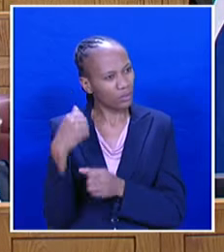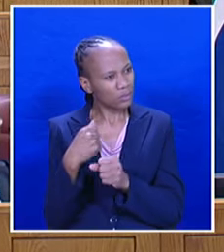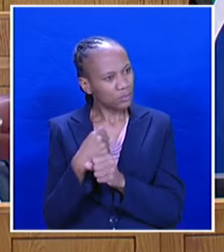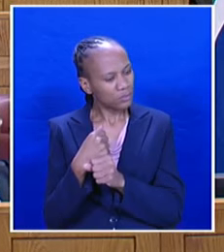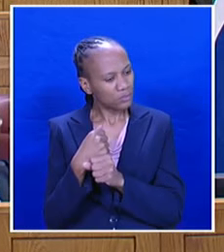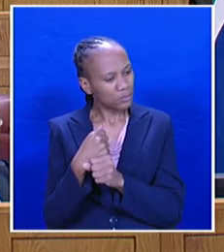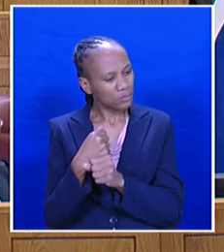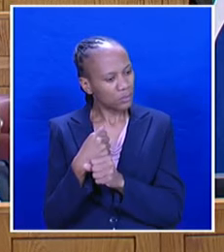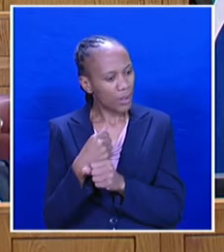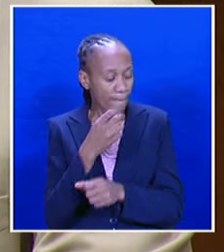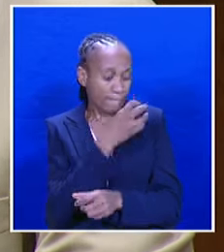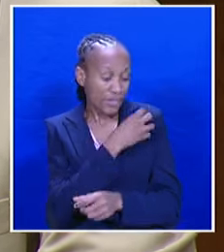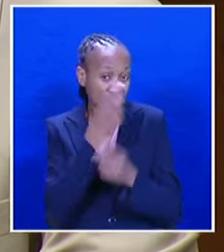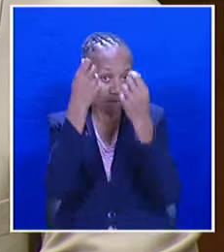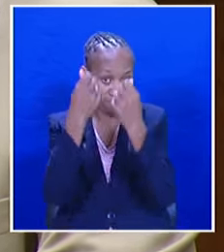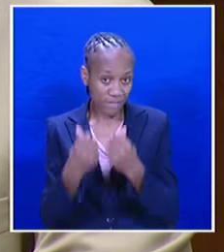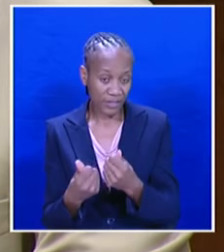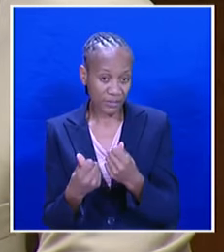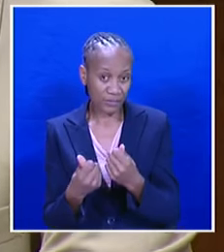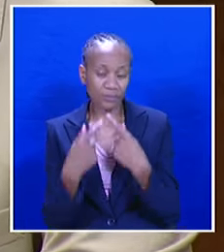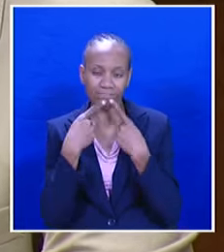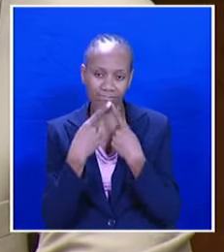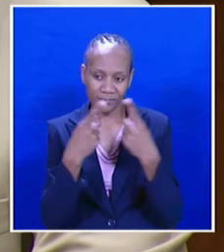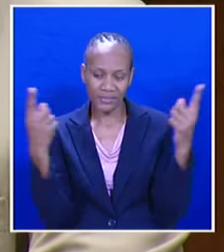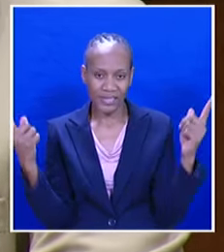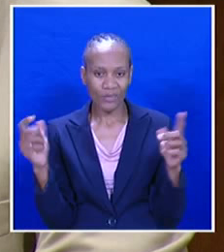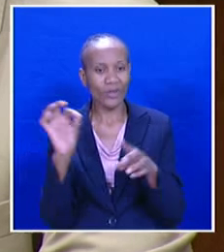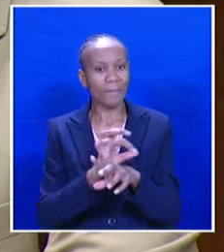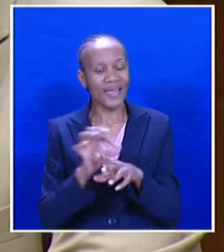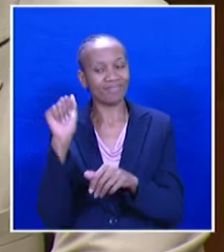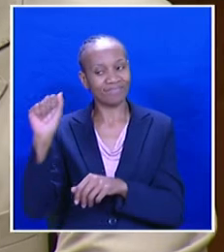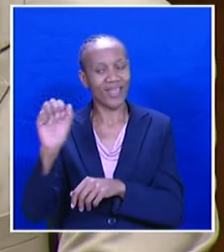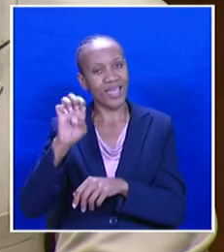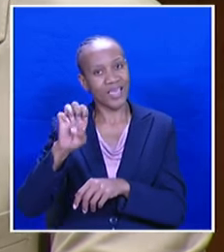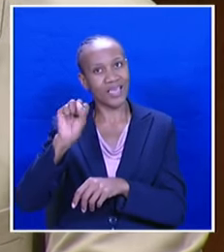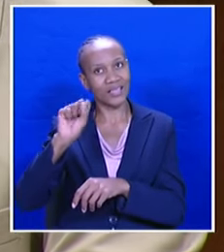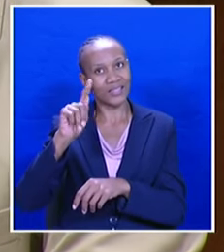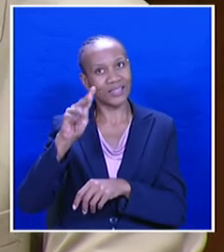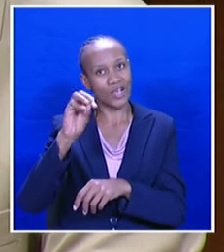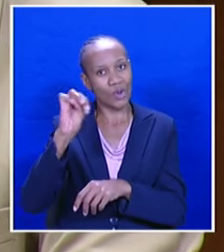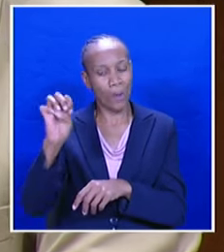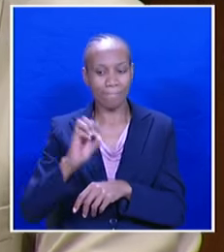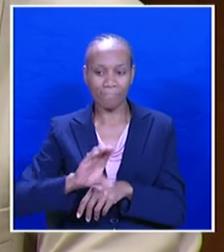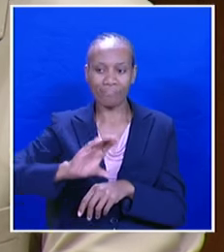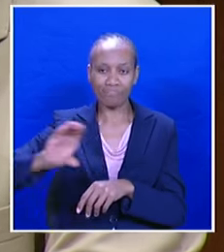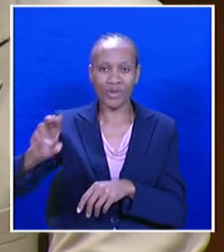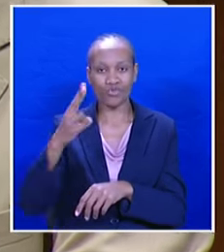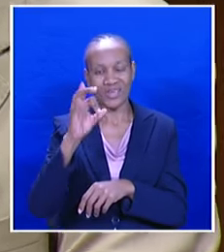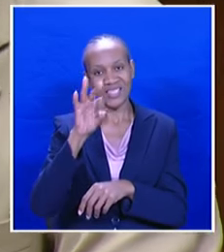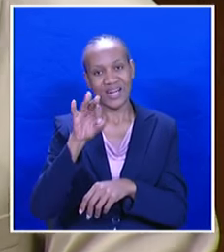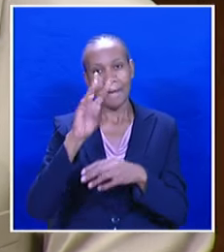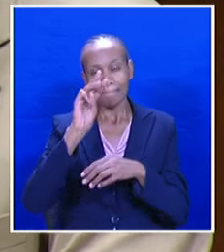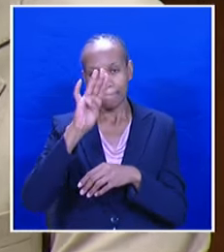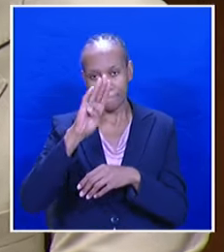of Finance announced a bailout to Eskom of 23 billion rand to be paid in three installments